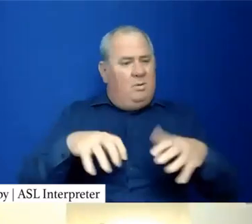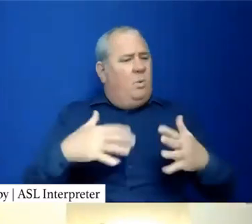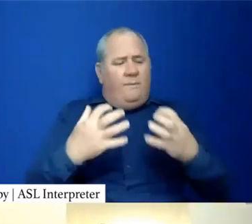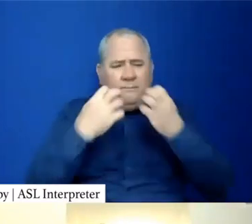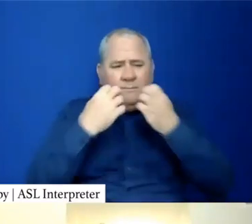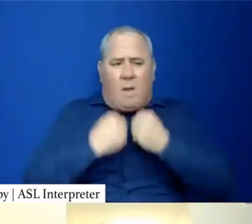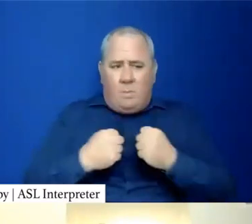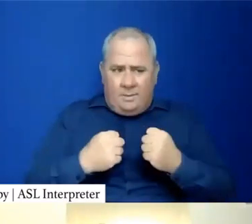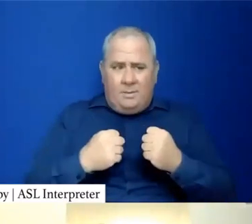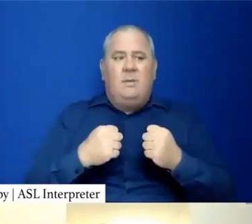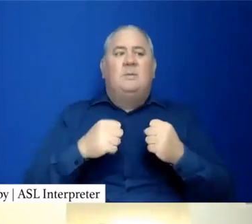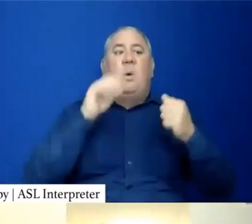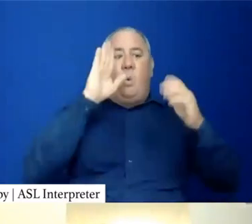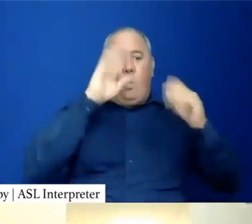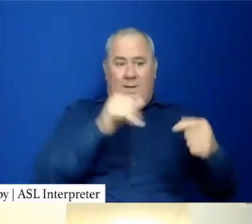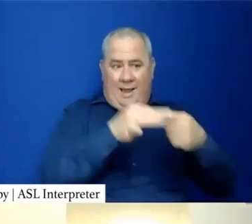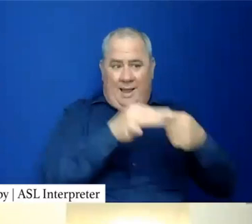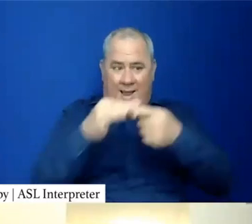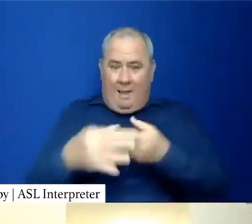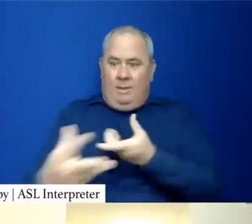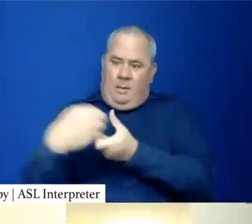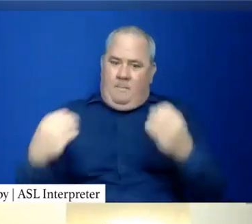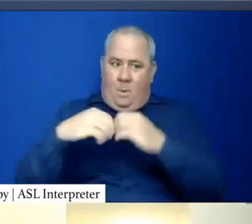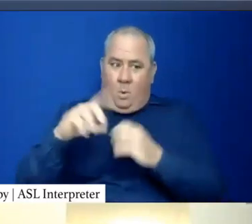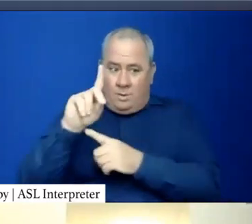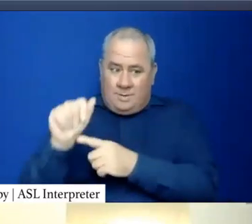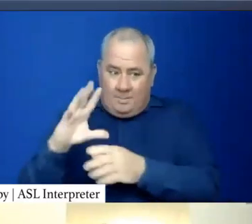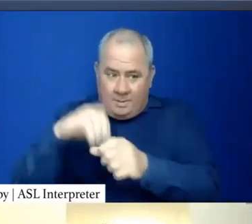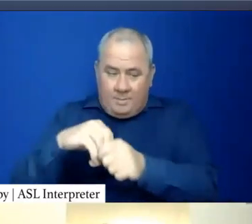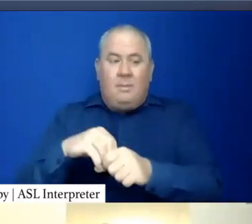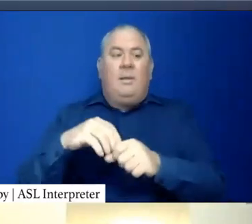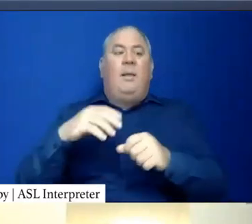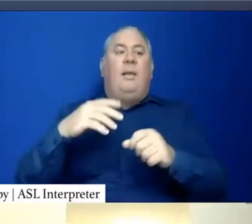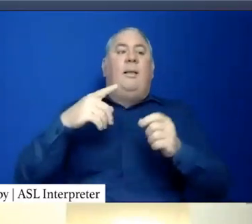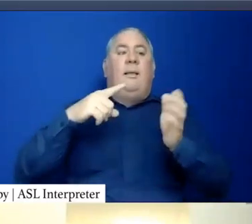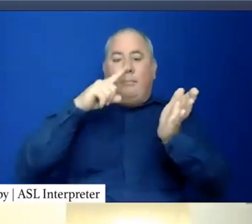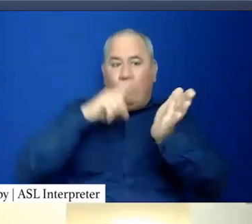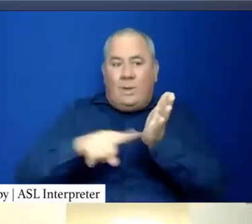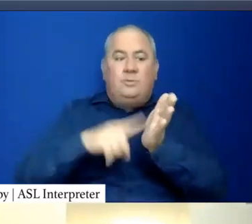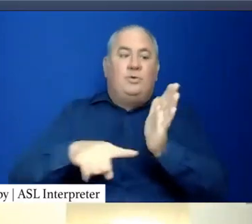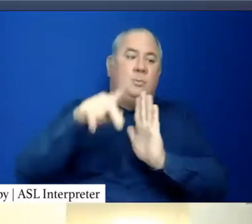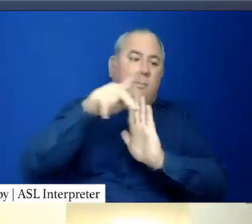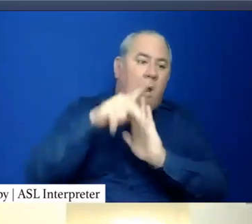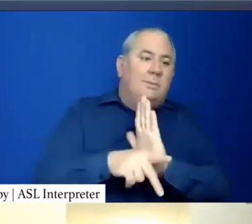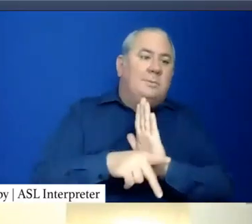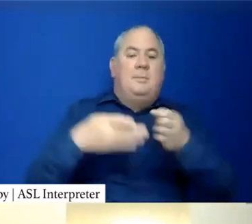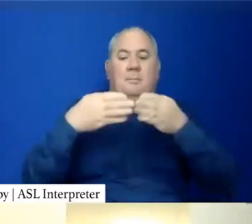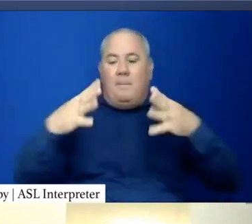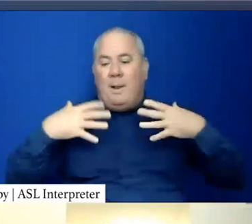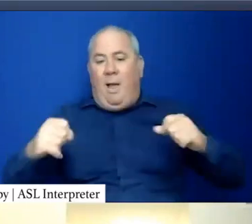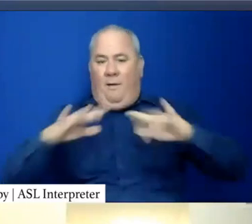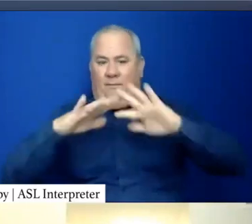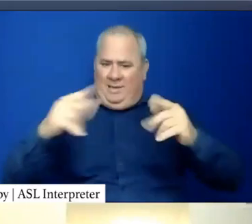disabled people being in leadership positions in research and in policy, doing public health work.